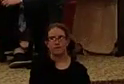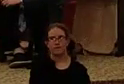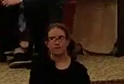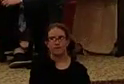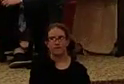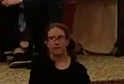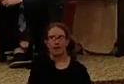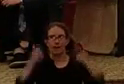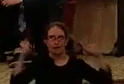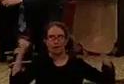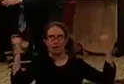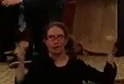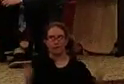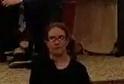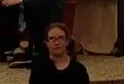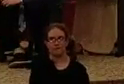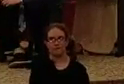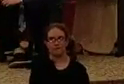Hallelujah.